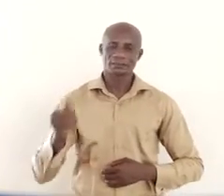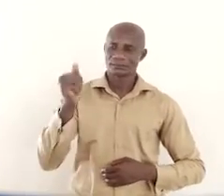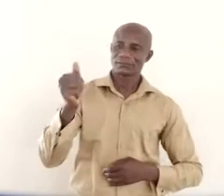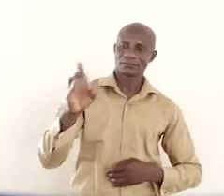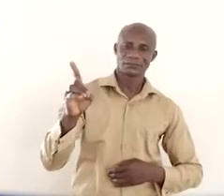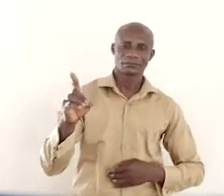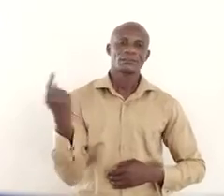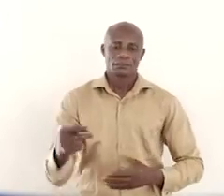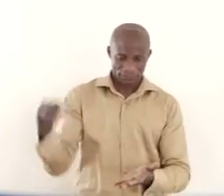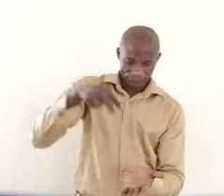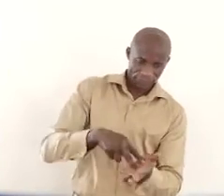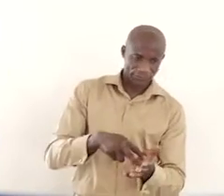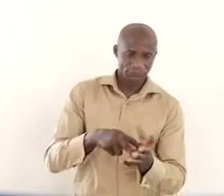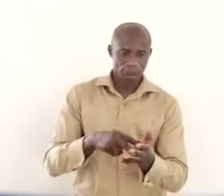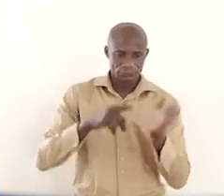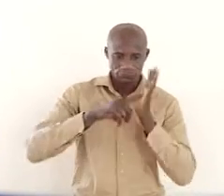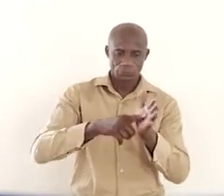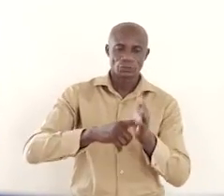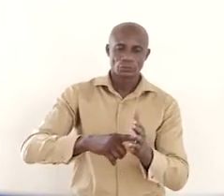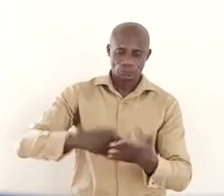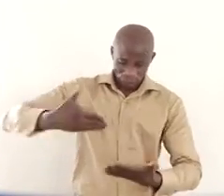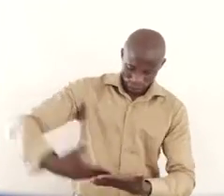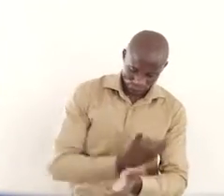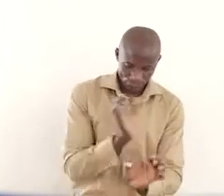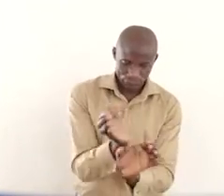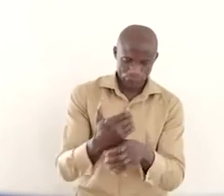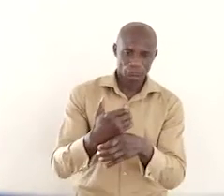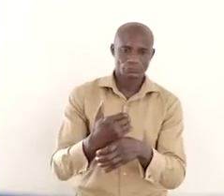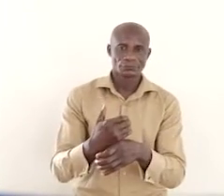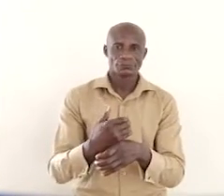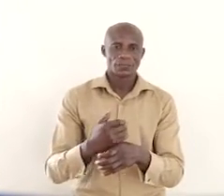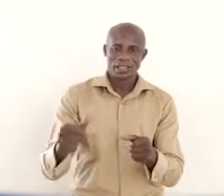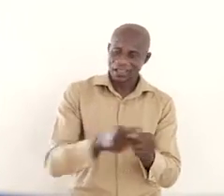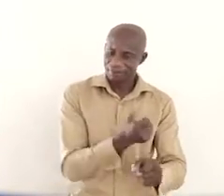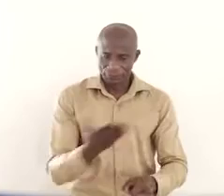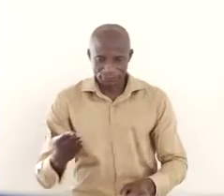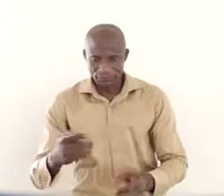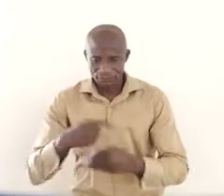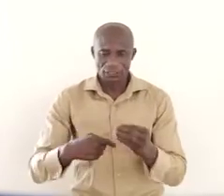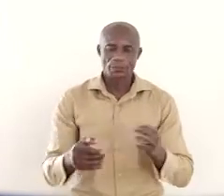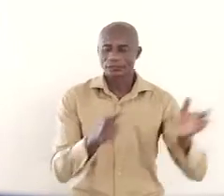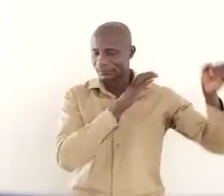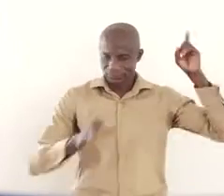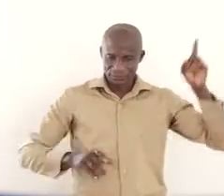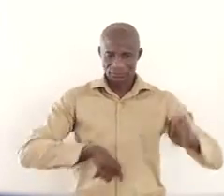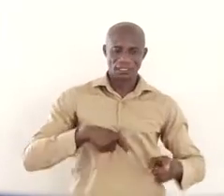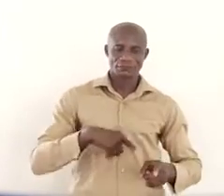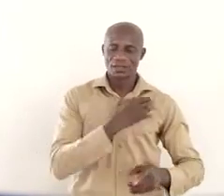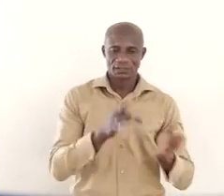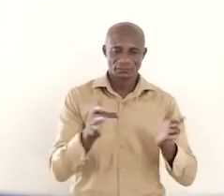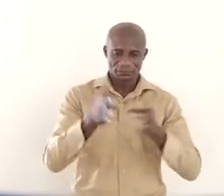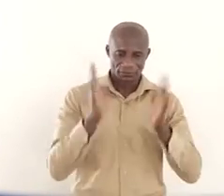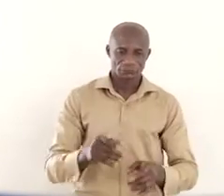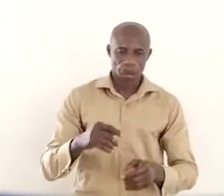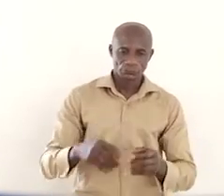The resurrection signals a new creation. Henceforth, every detail of Christ's life and the life of every